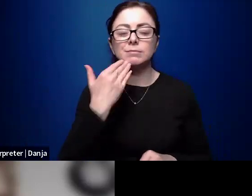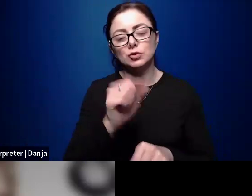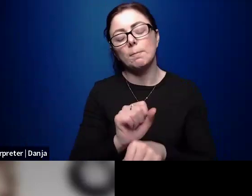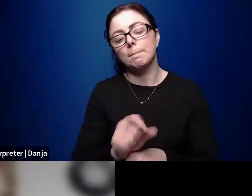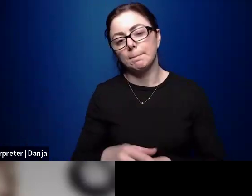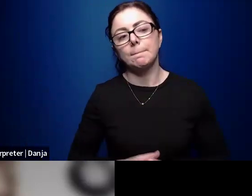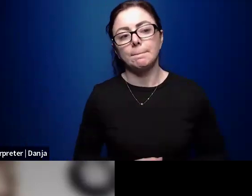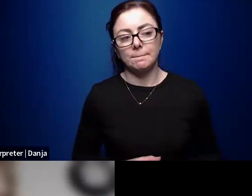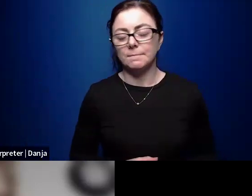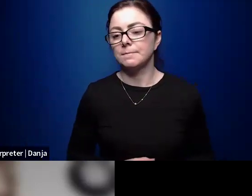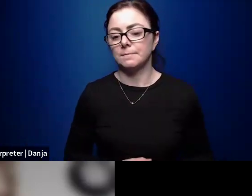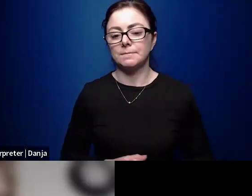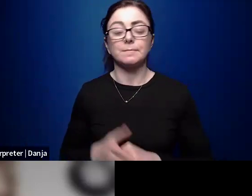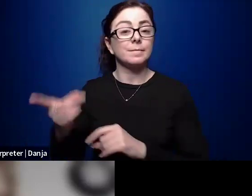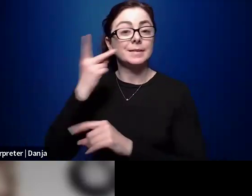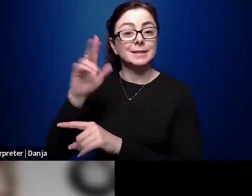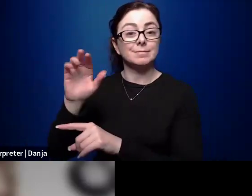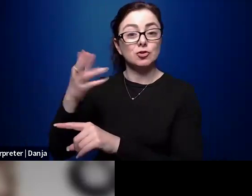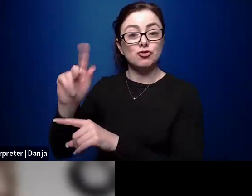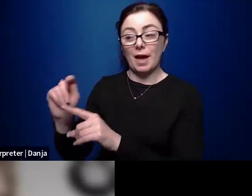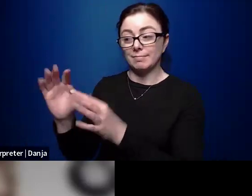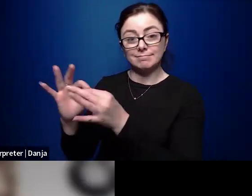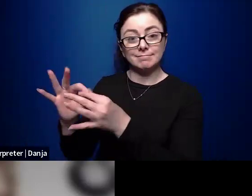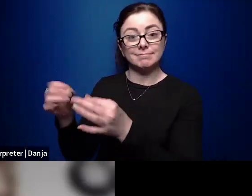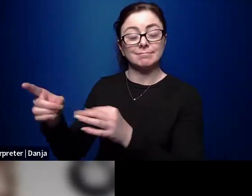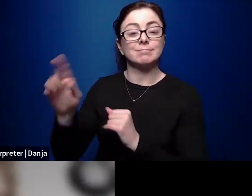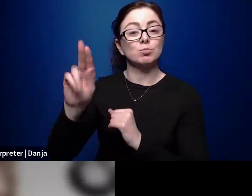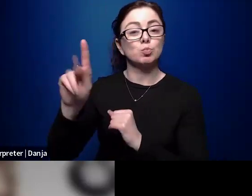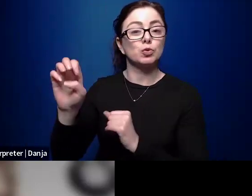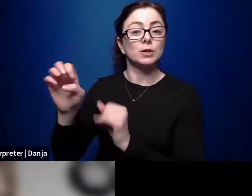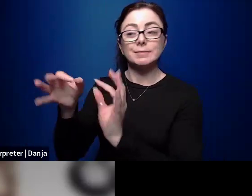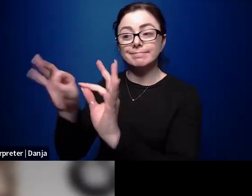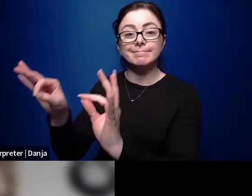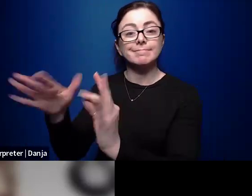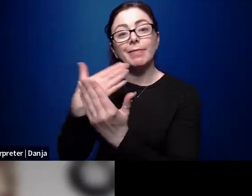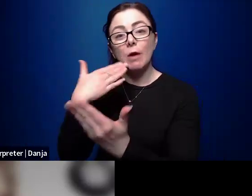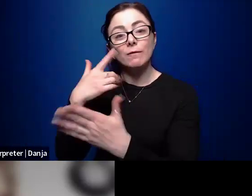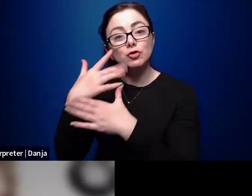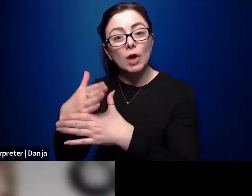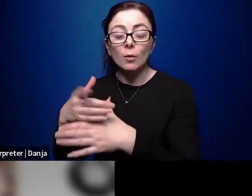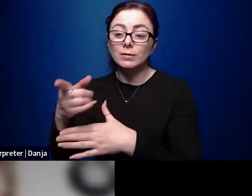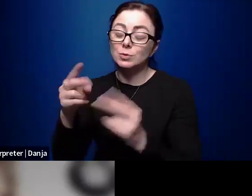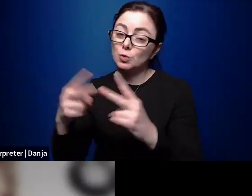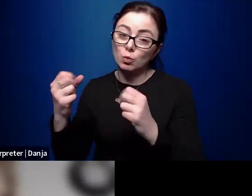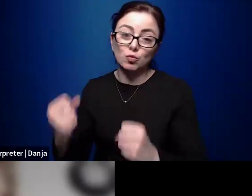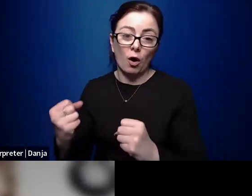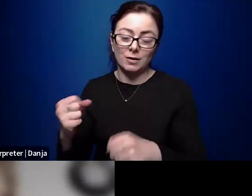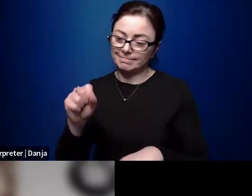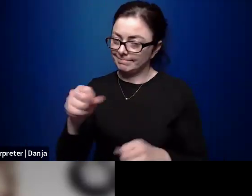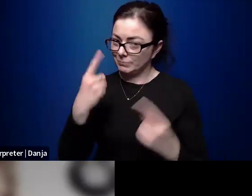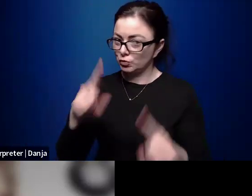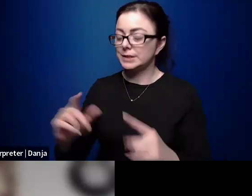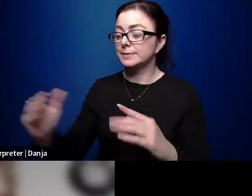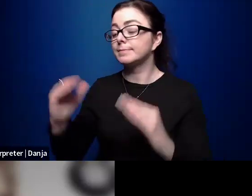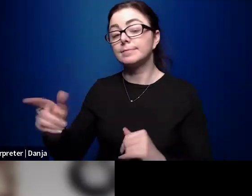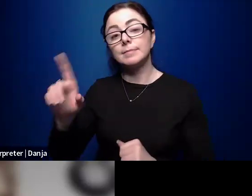Dayreen, in the comments, we have a comment from Brooke. She said, "Thank you for sharing. You are so strong." I agree. Donna says,